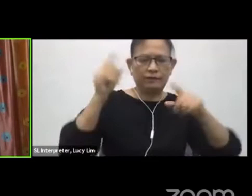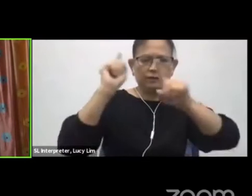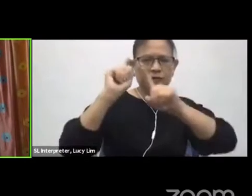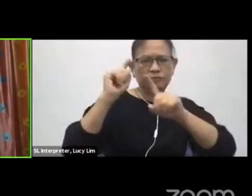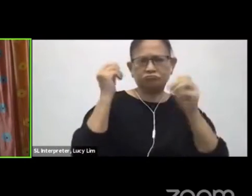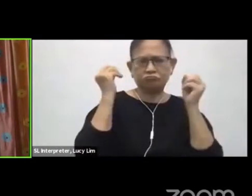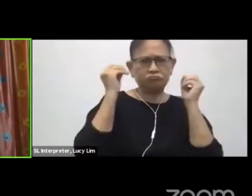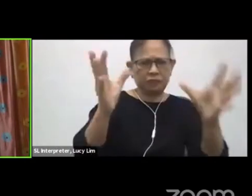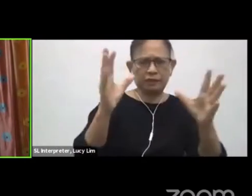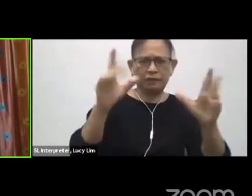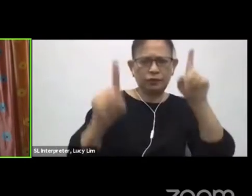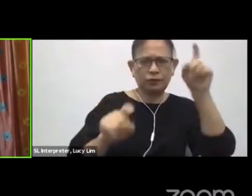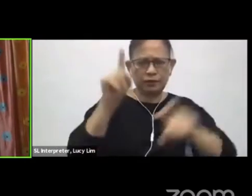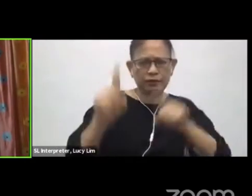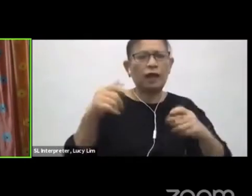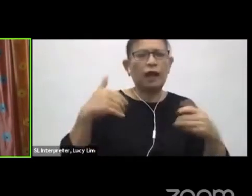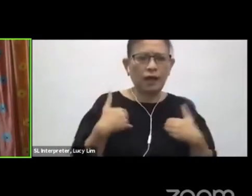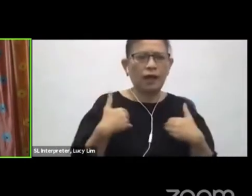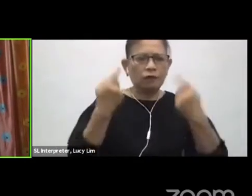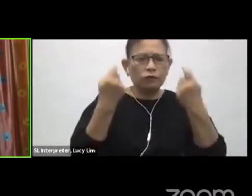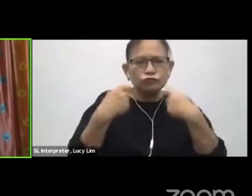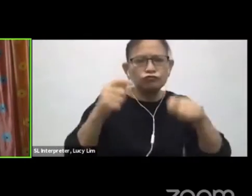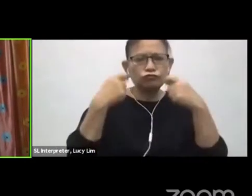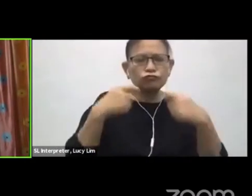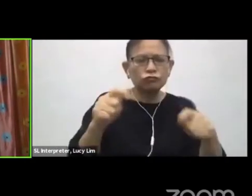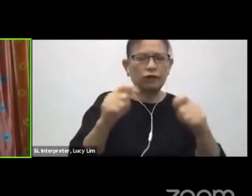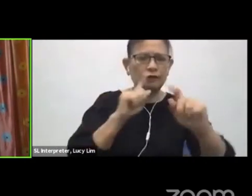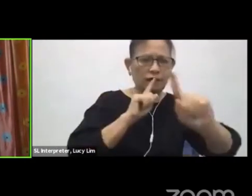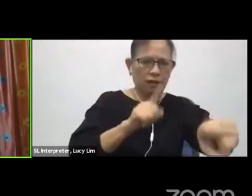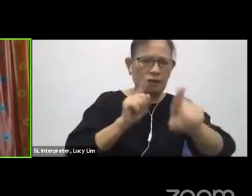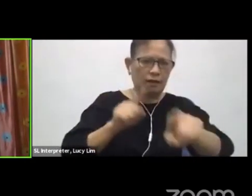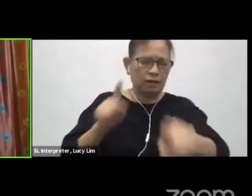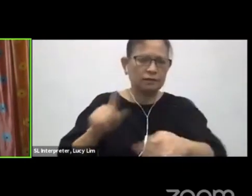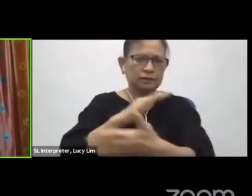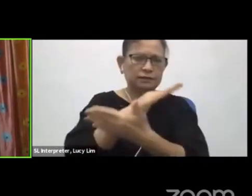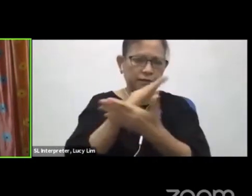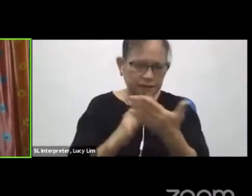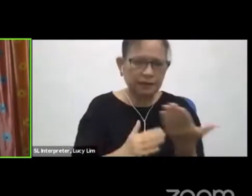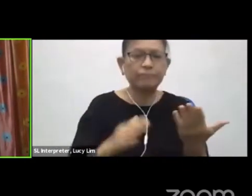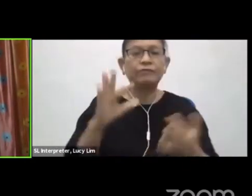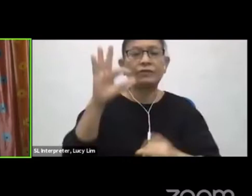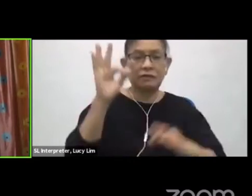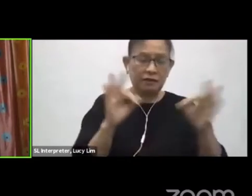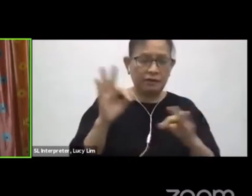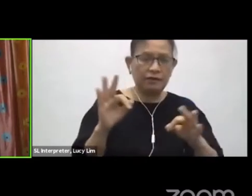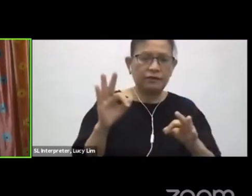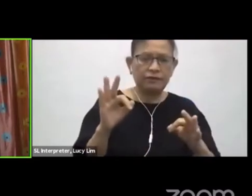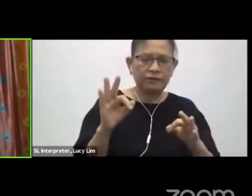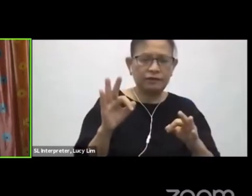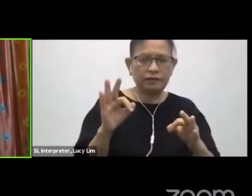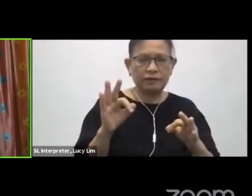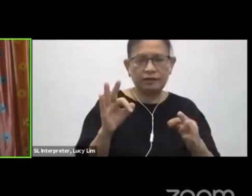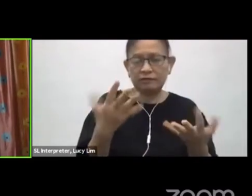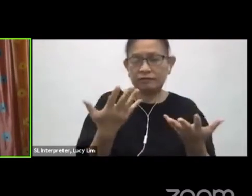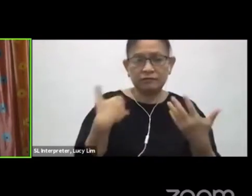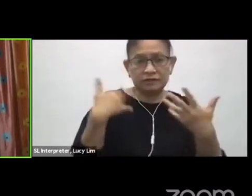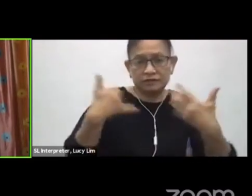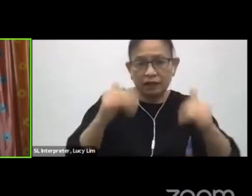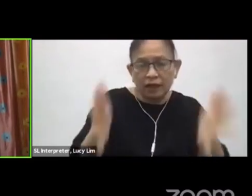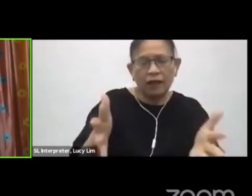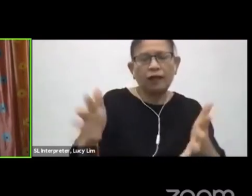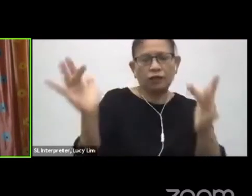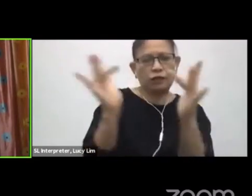questions, and I will try to take up as many as possible. And if any remain, then you can contact the